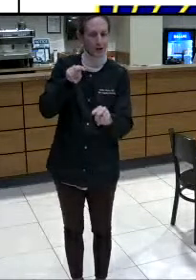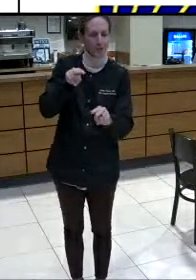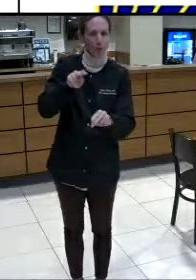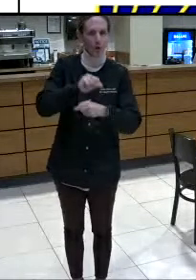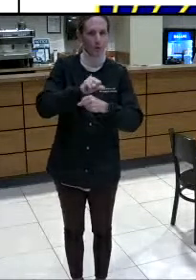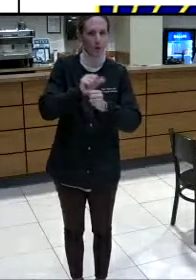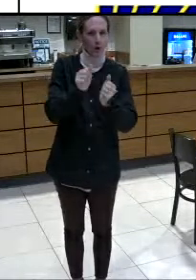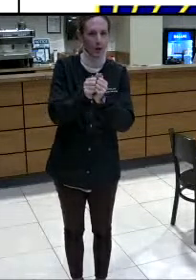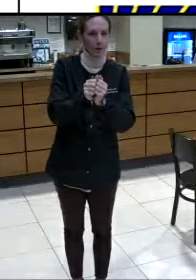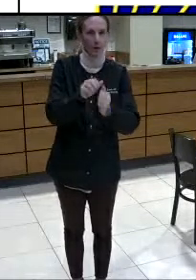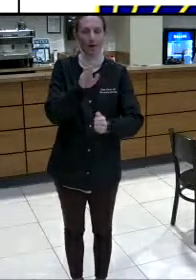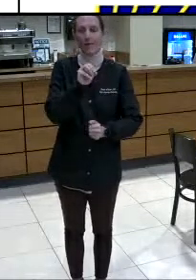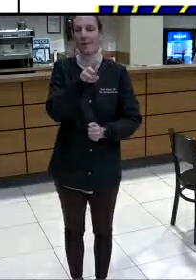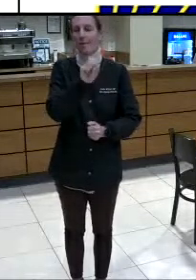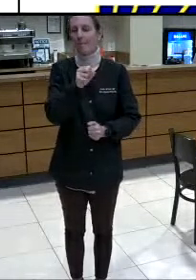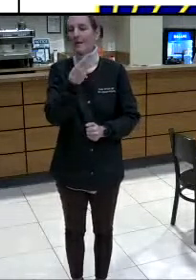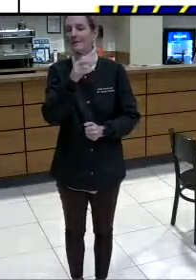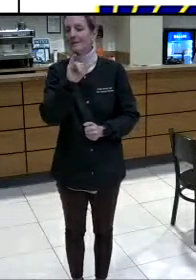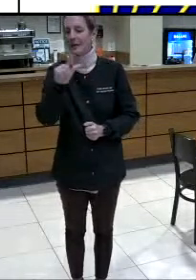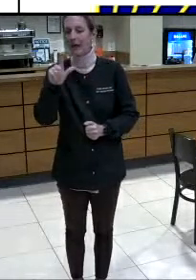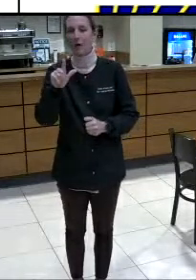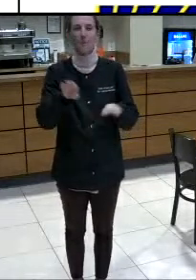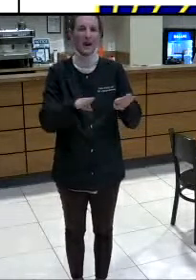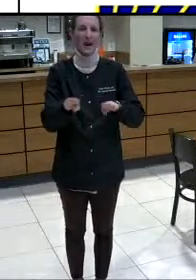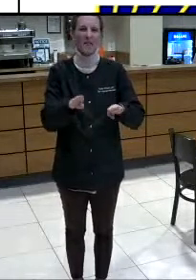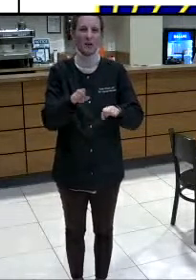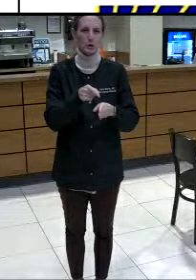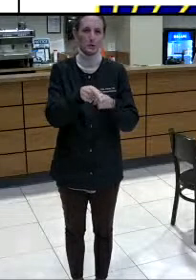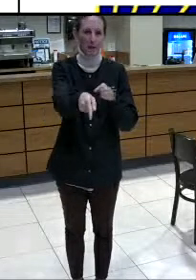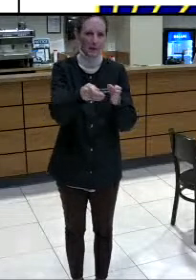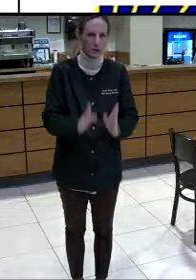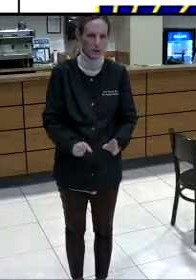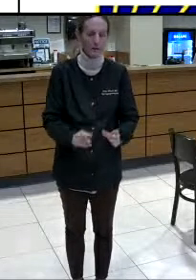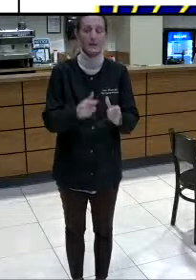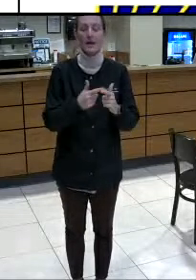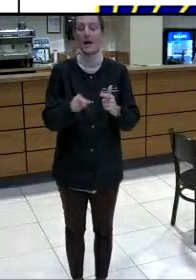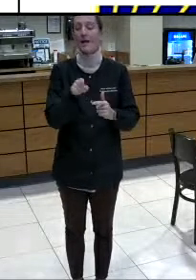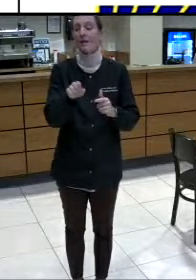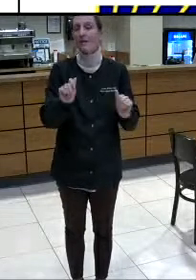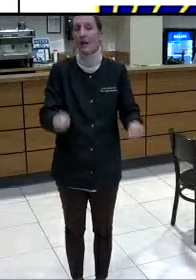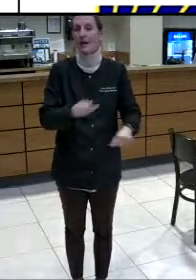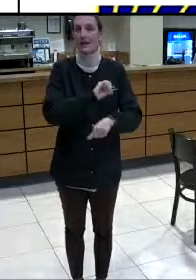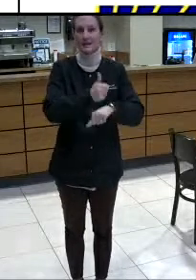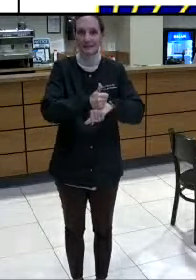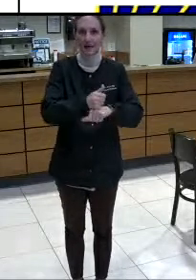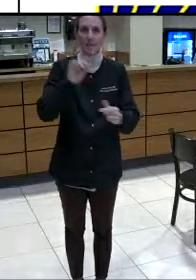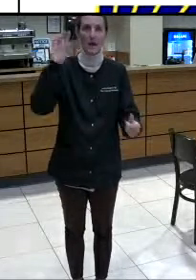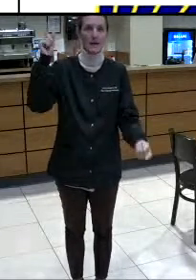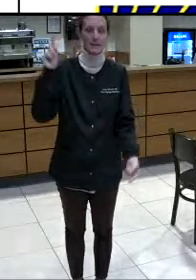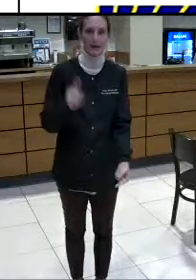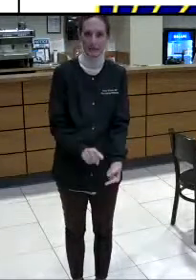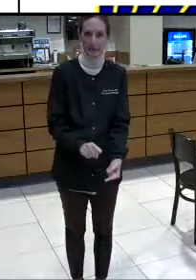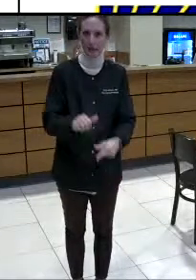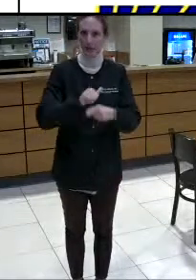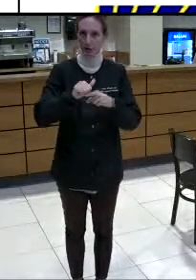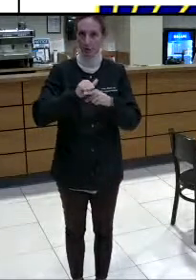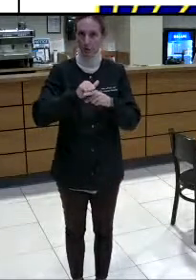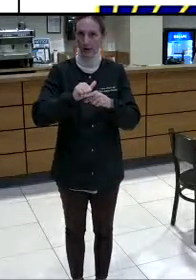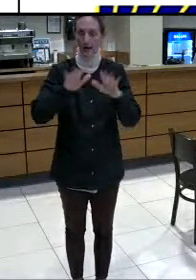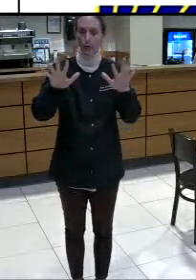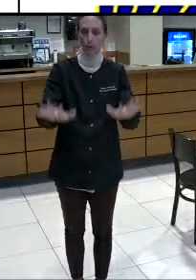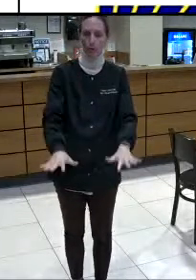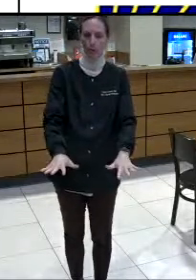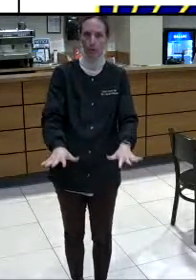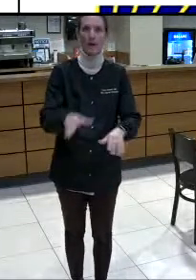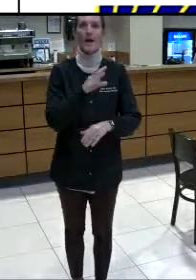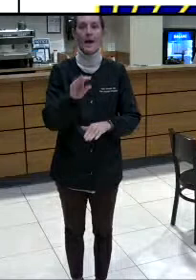her team, the behavior specialists, so that they can begin to lay the foundation for de-escalation training for our bus drivers, along with